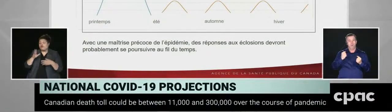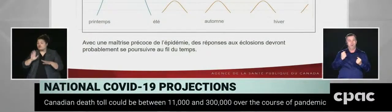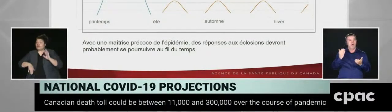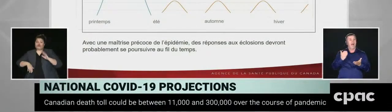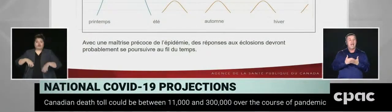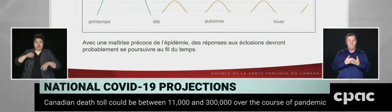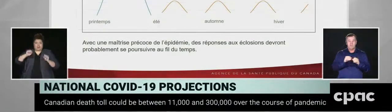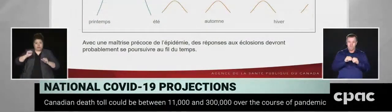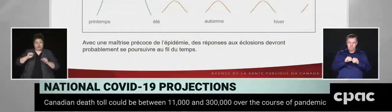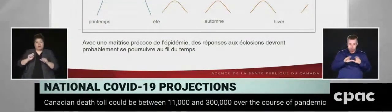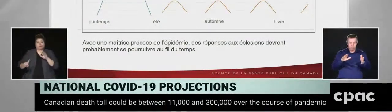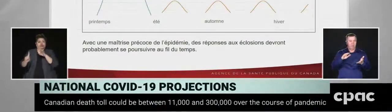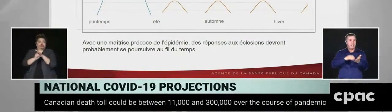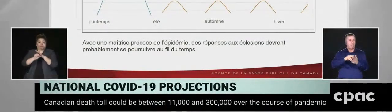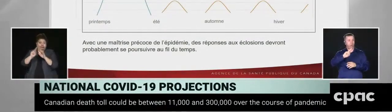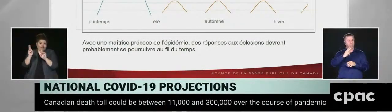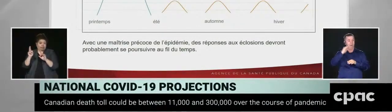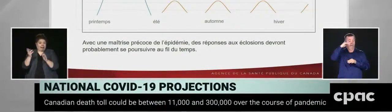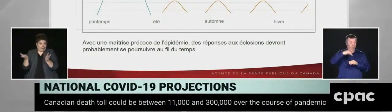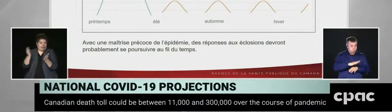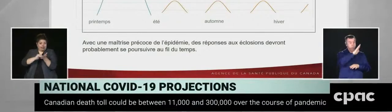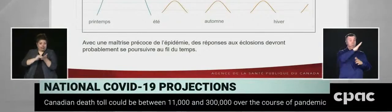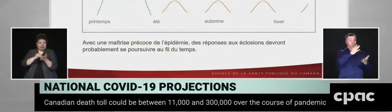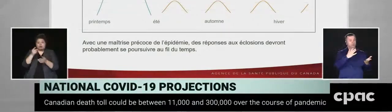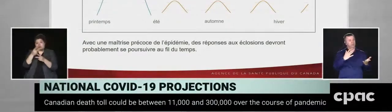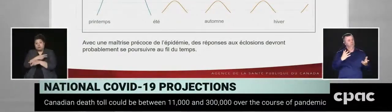se ravivera.